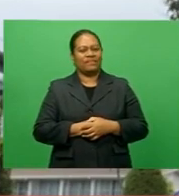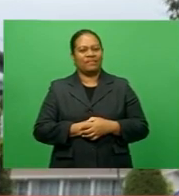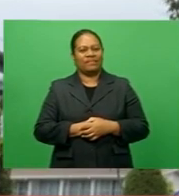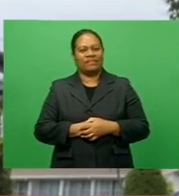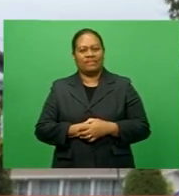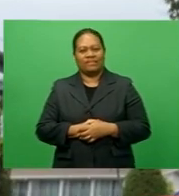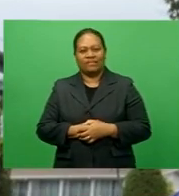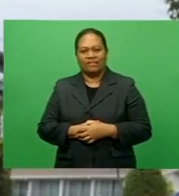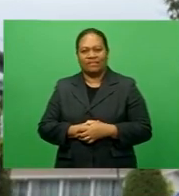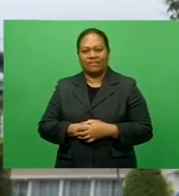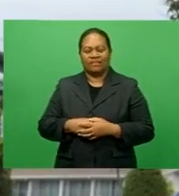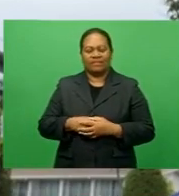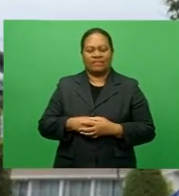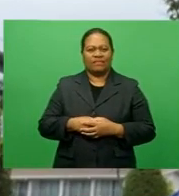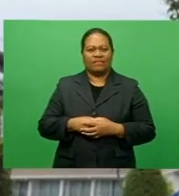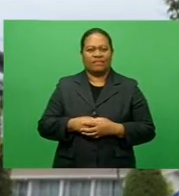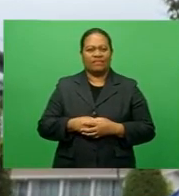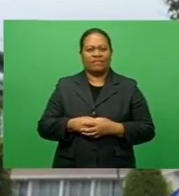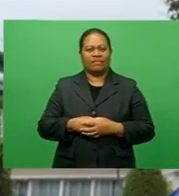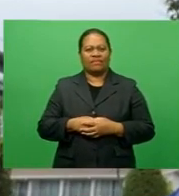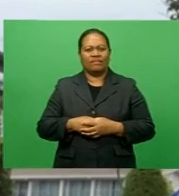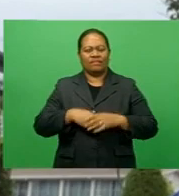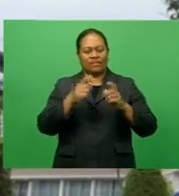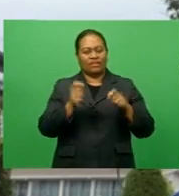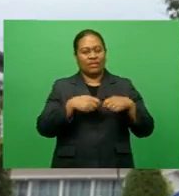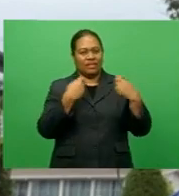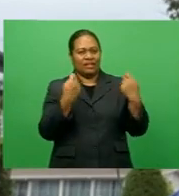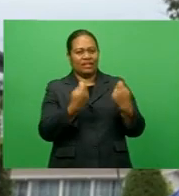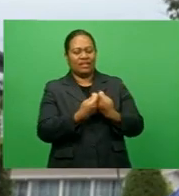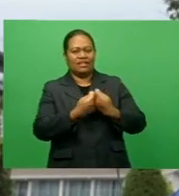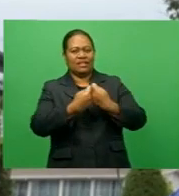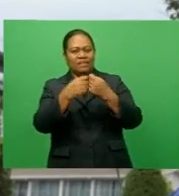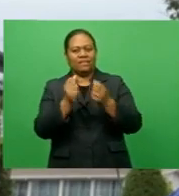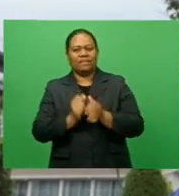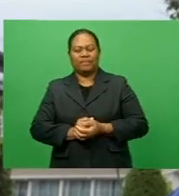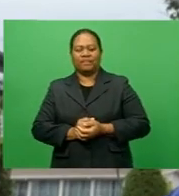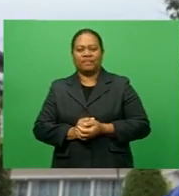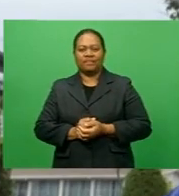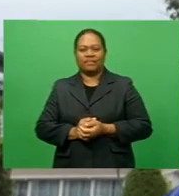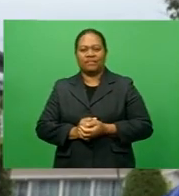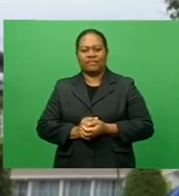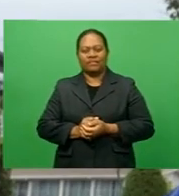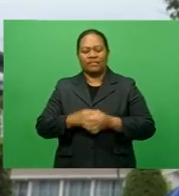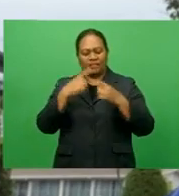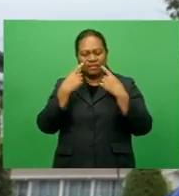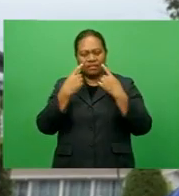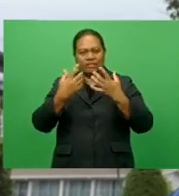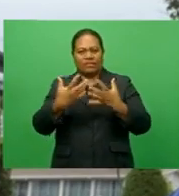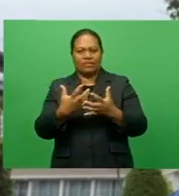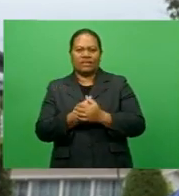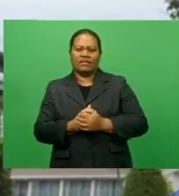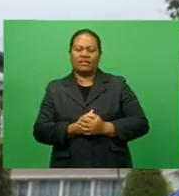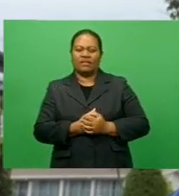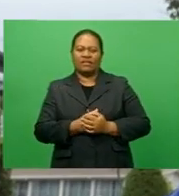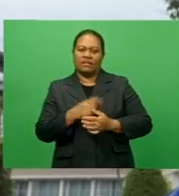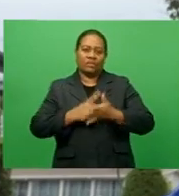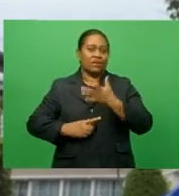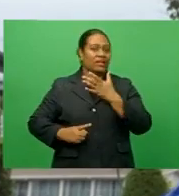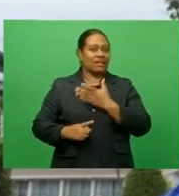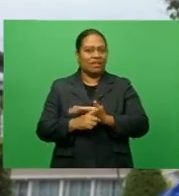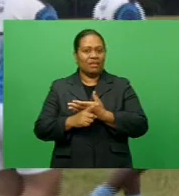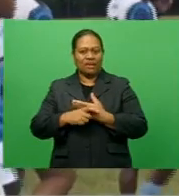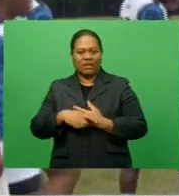has it all. They were the team to beat. We're going in as underdogs in this year's